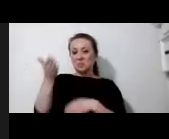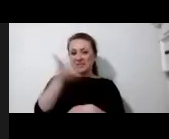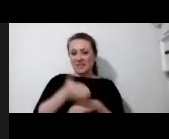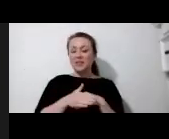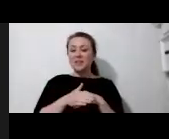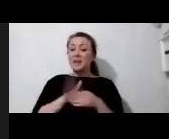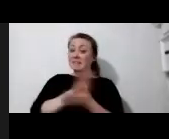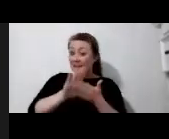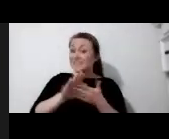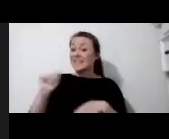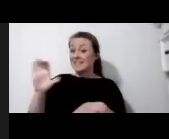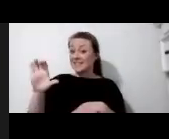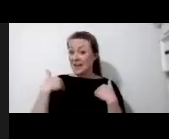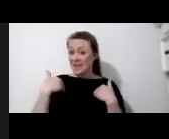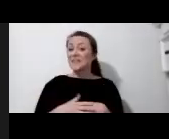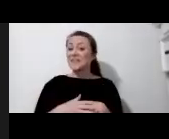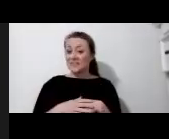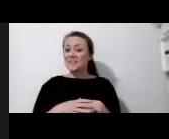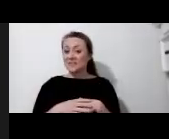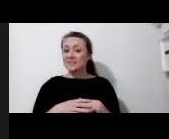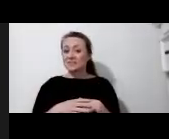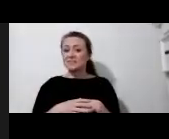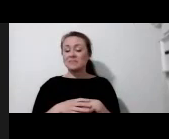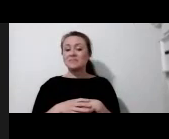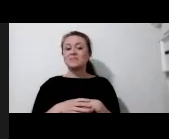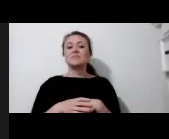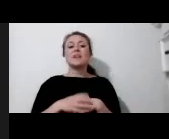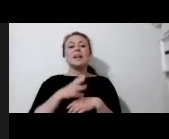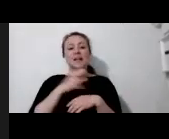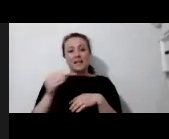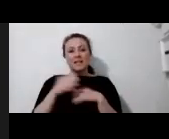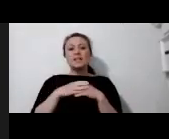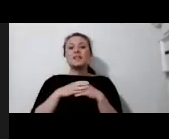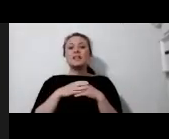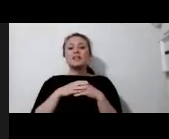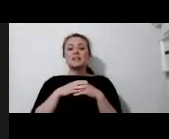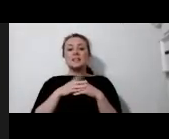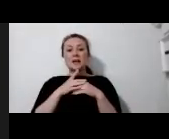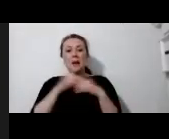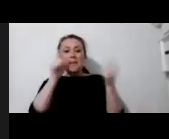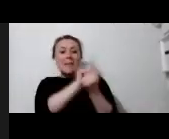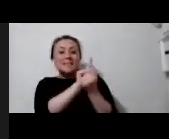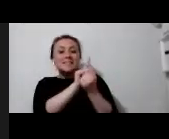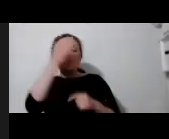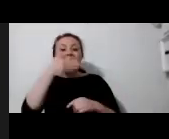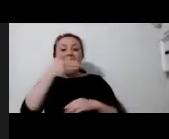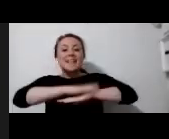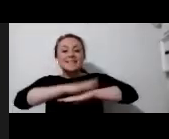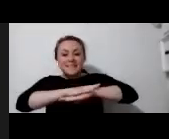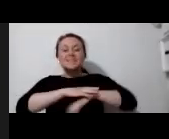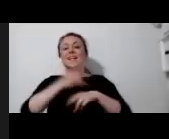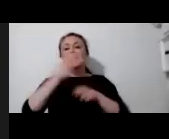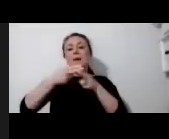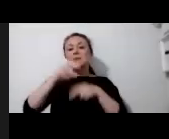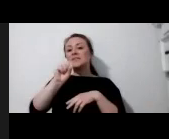air conditioning, and I've gotten to know like the front desk clerk named Seth, Solomon,